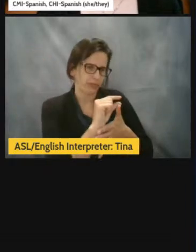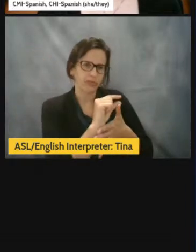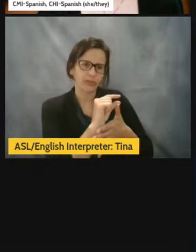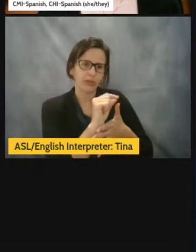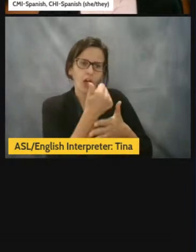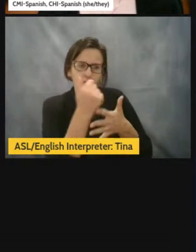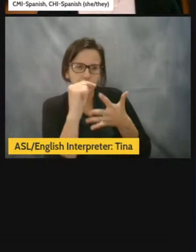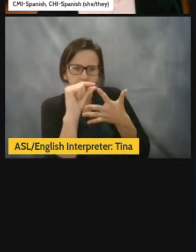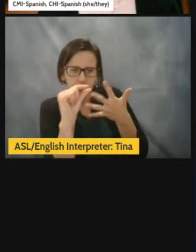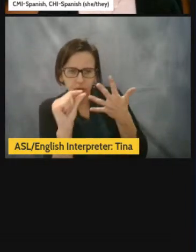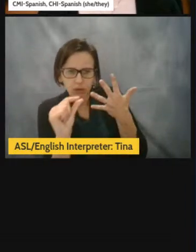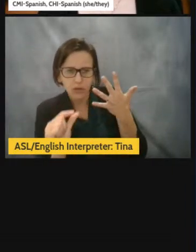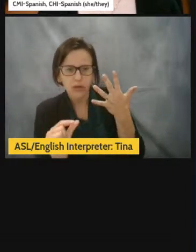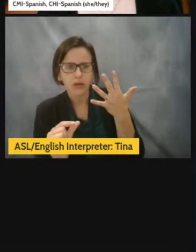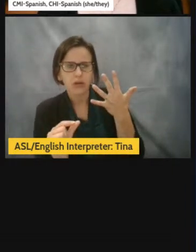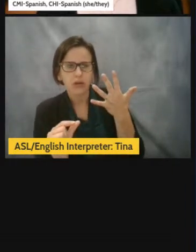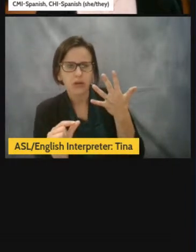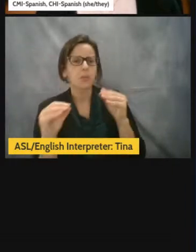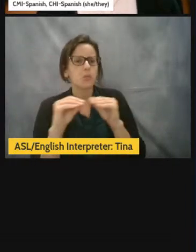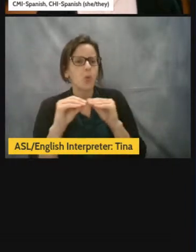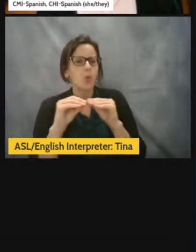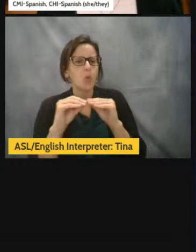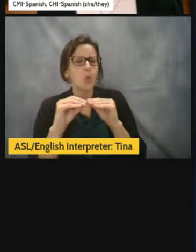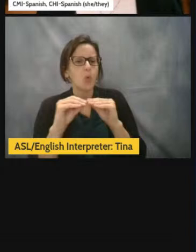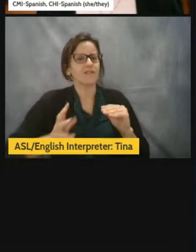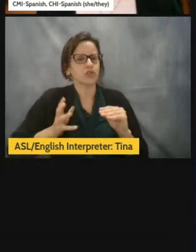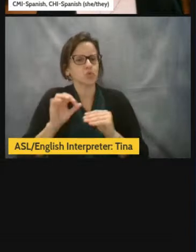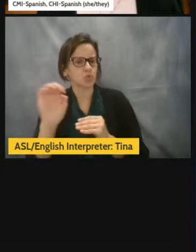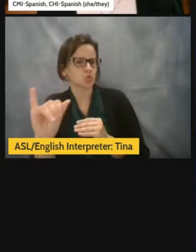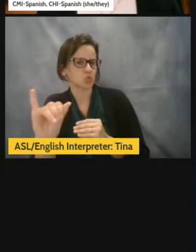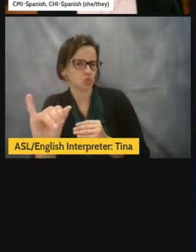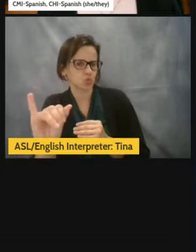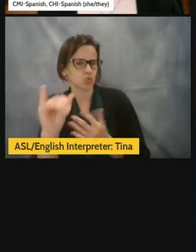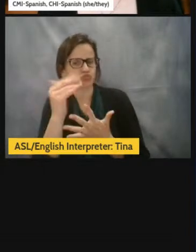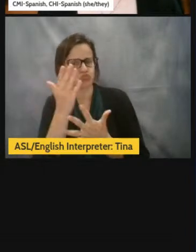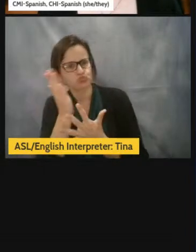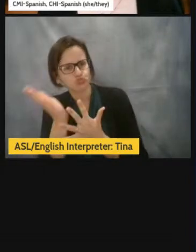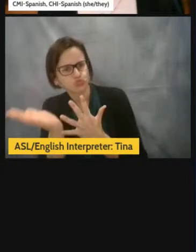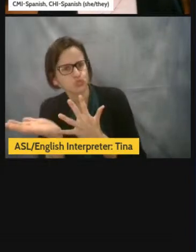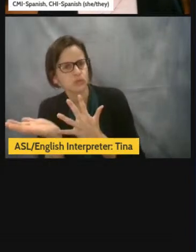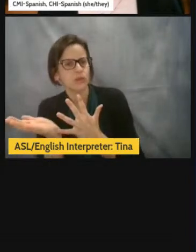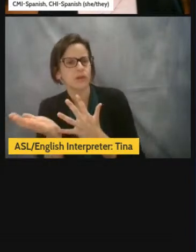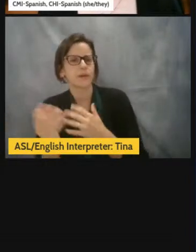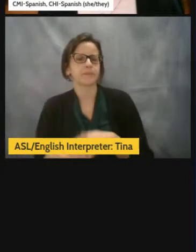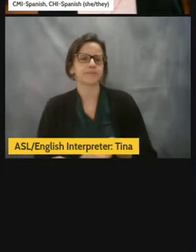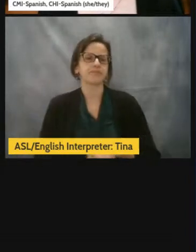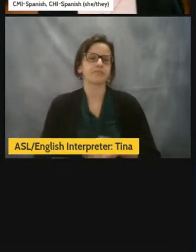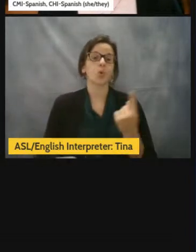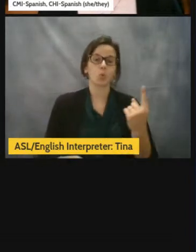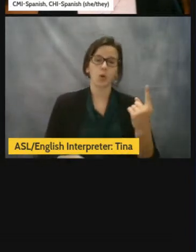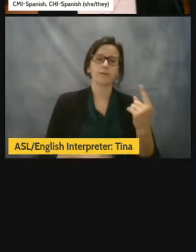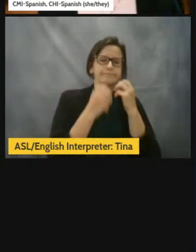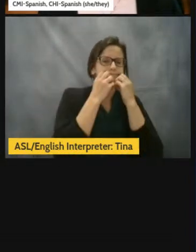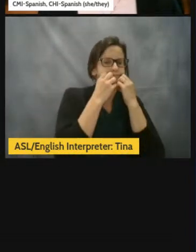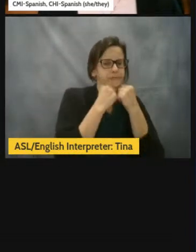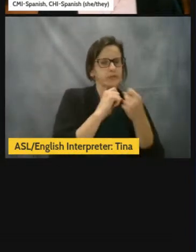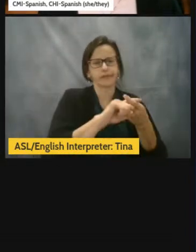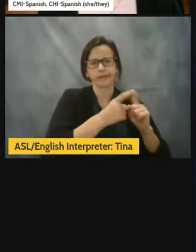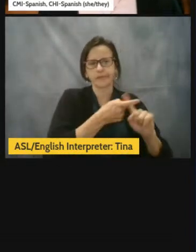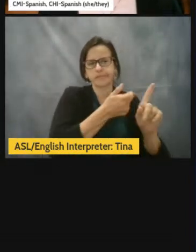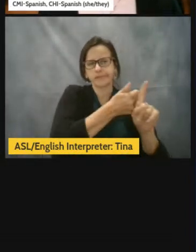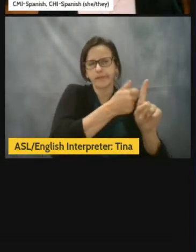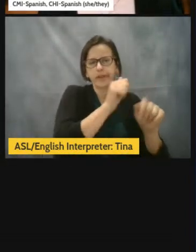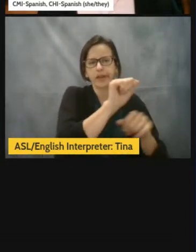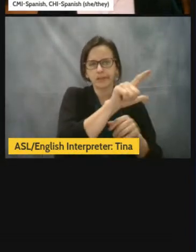other more official sources? I'll give you an example given to me by a dear friend who's an ASL interpreter.